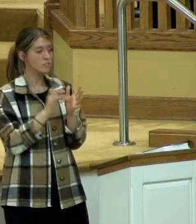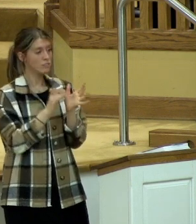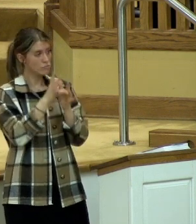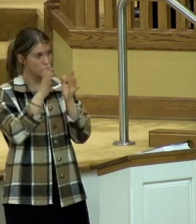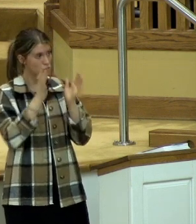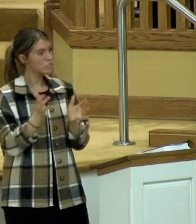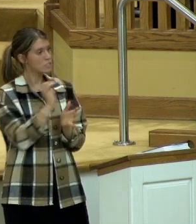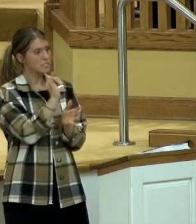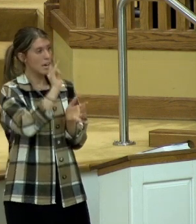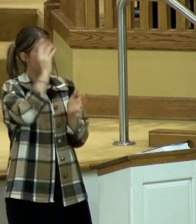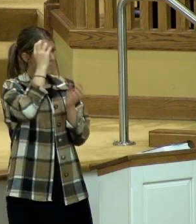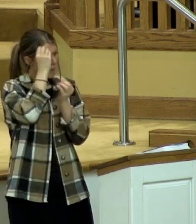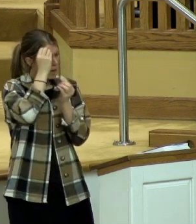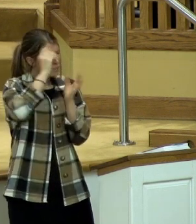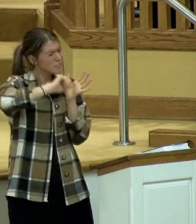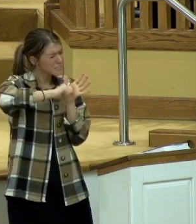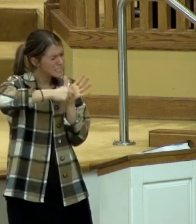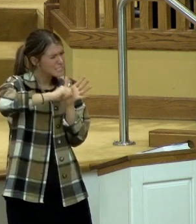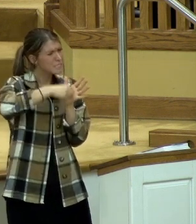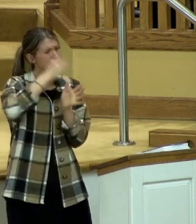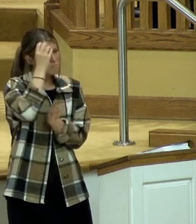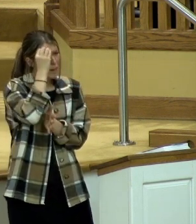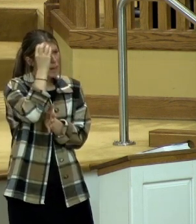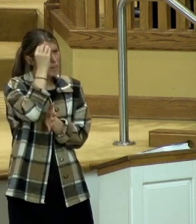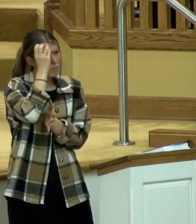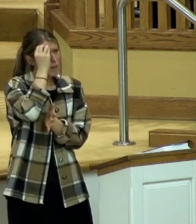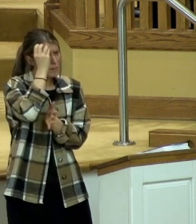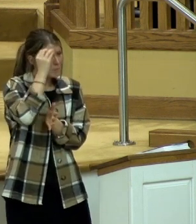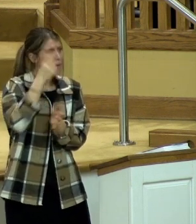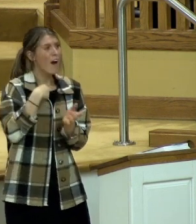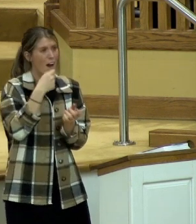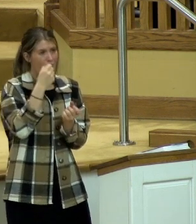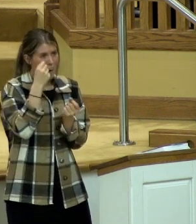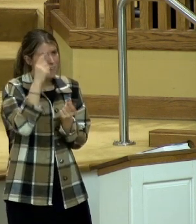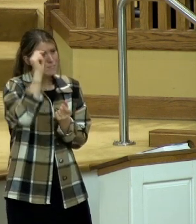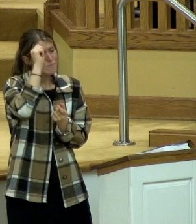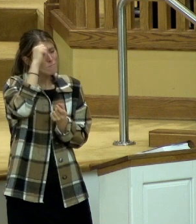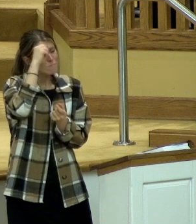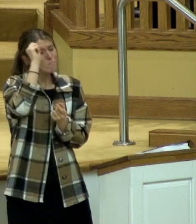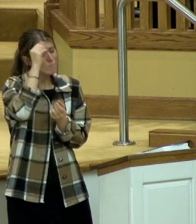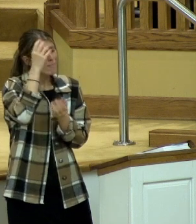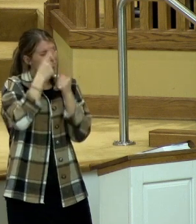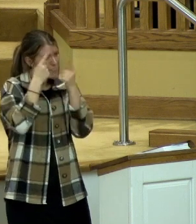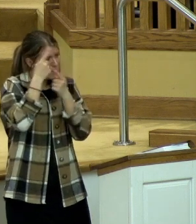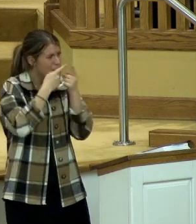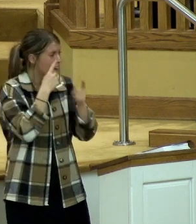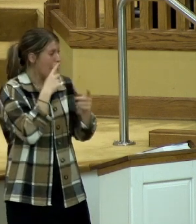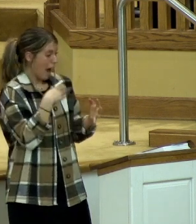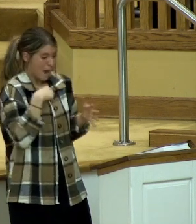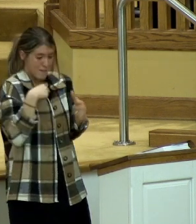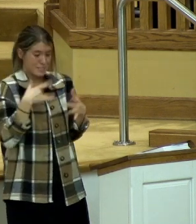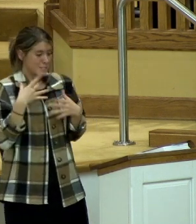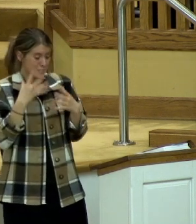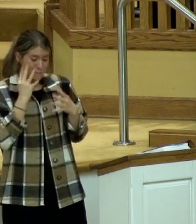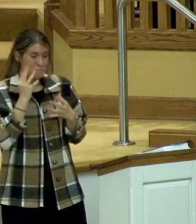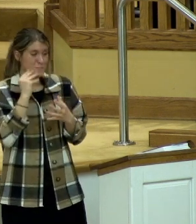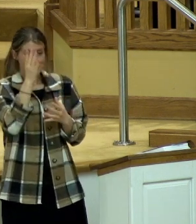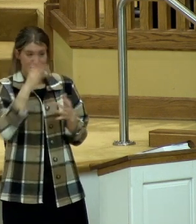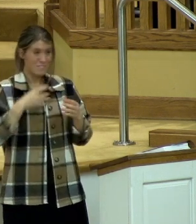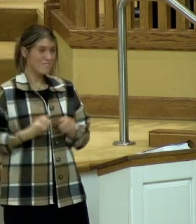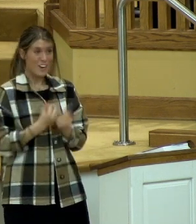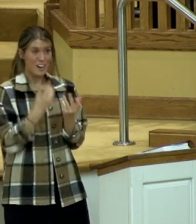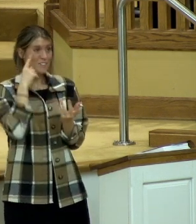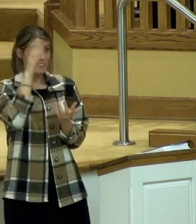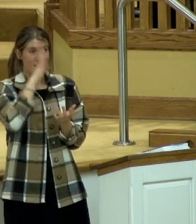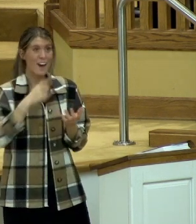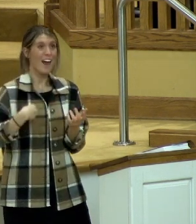key of ponder. There was a time in our lives where we pondered. There was a time in our lives where we understood what it was like to be on the other side of the glass. They're looking in. I'm actually in right this. I'm getting this. I'm starting to